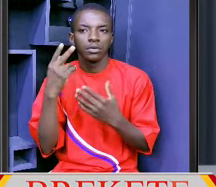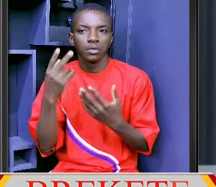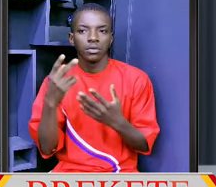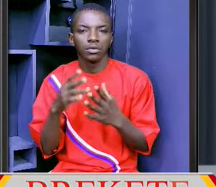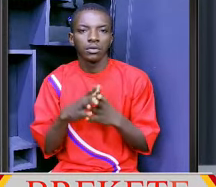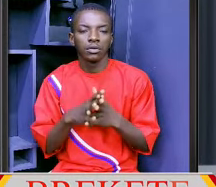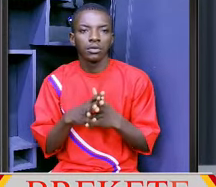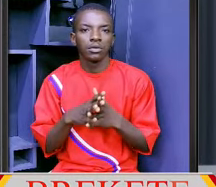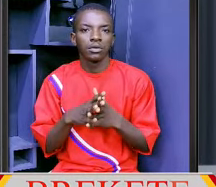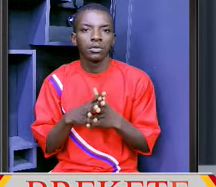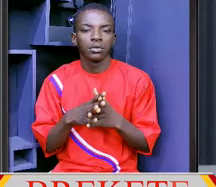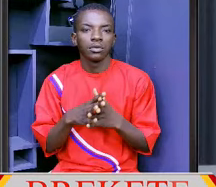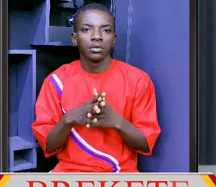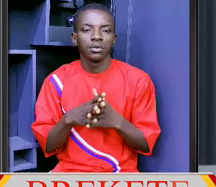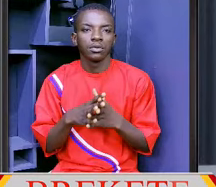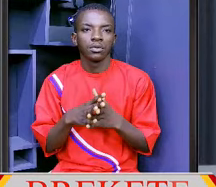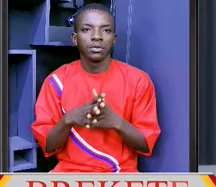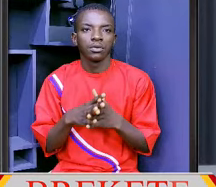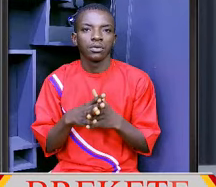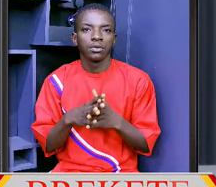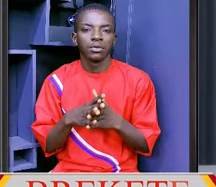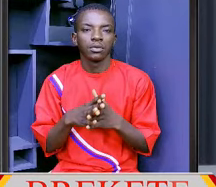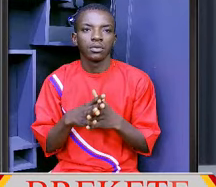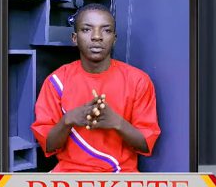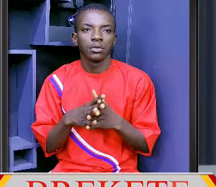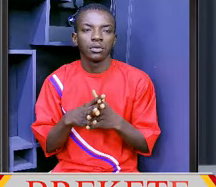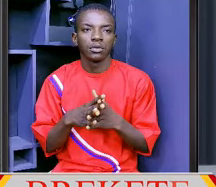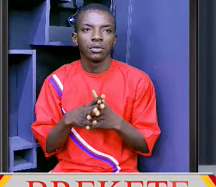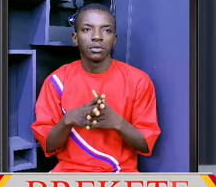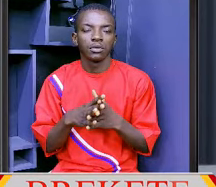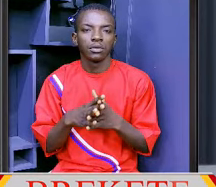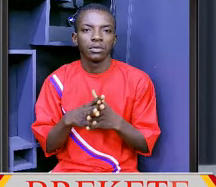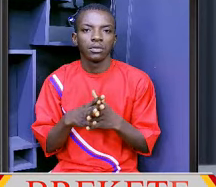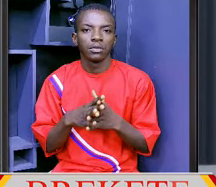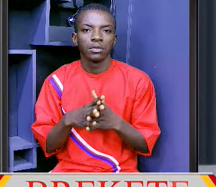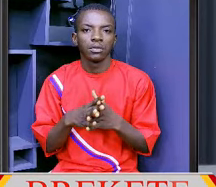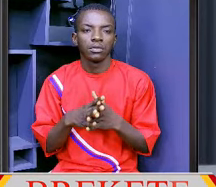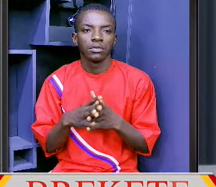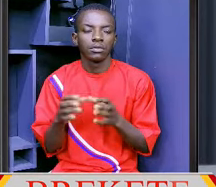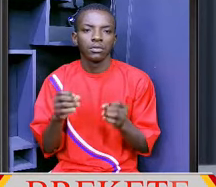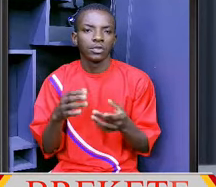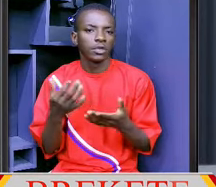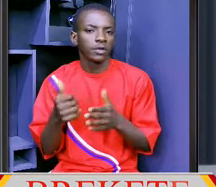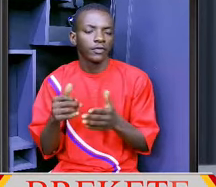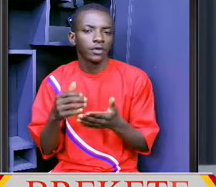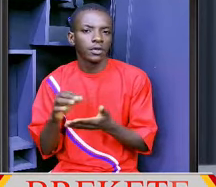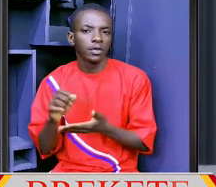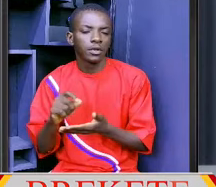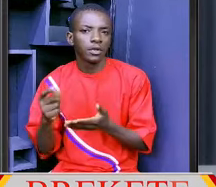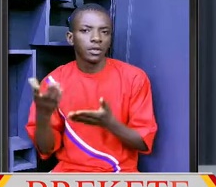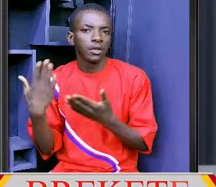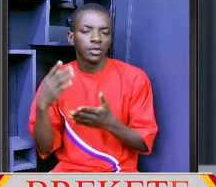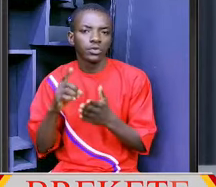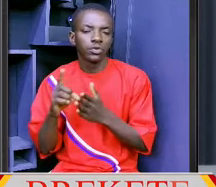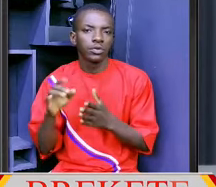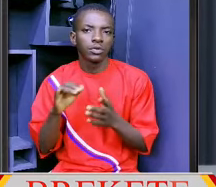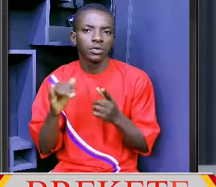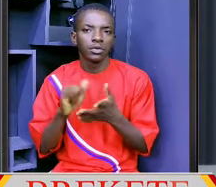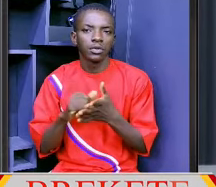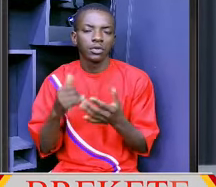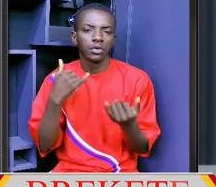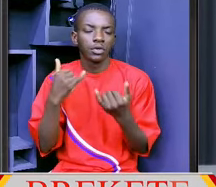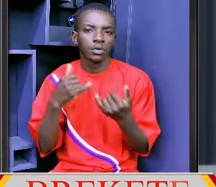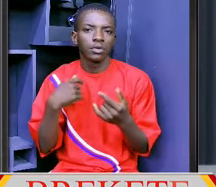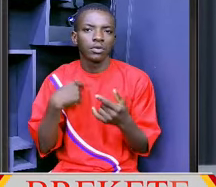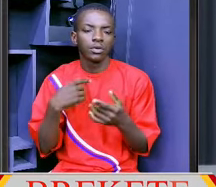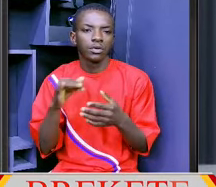You don't even specify, even put my clothes, you take everything, write for paper. last week. So say you go call me,